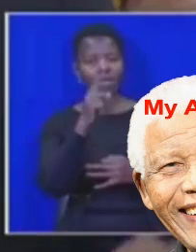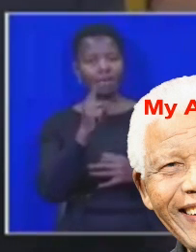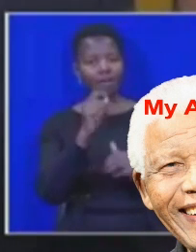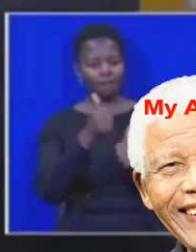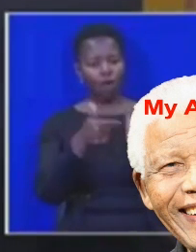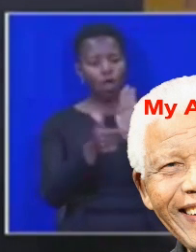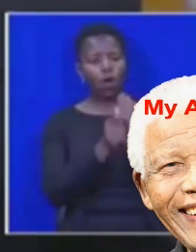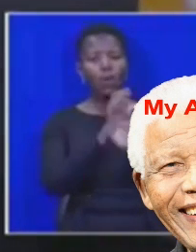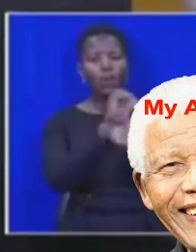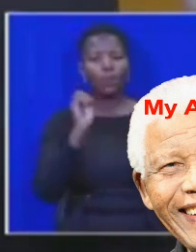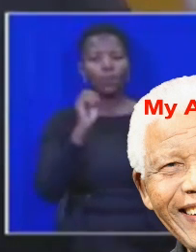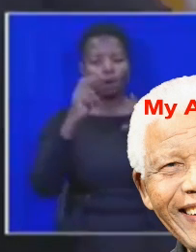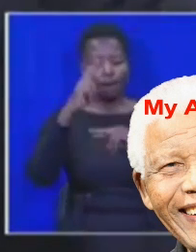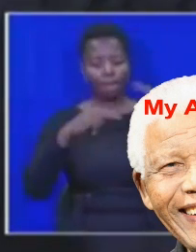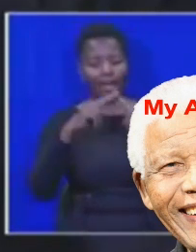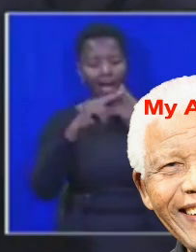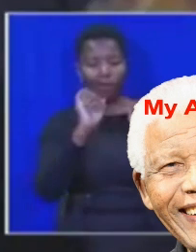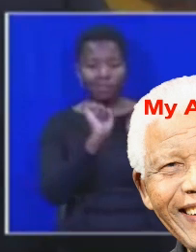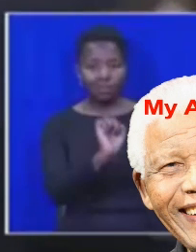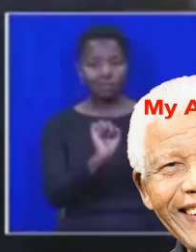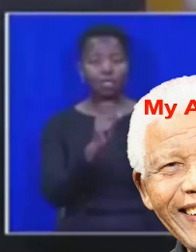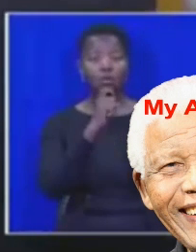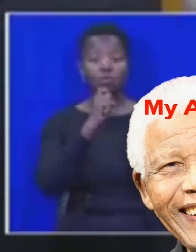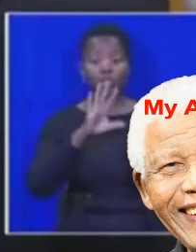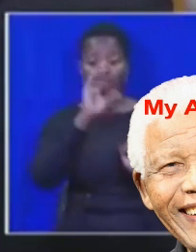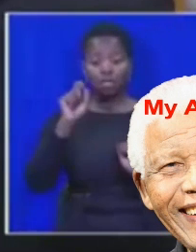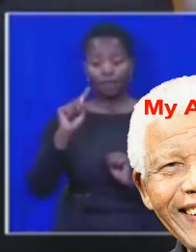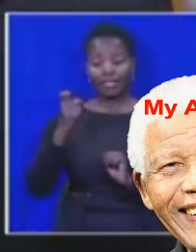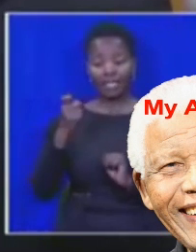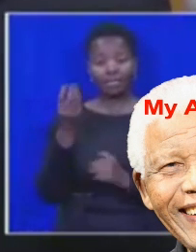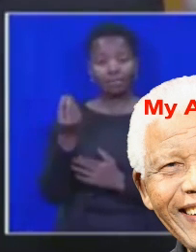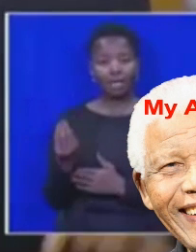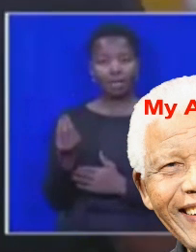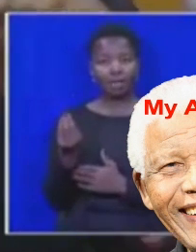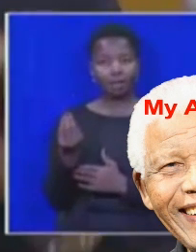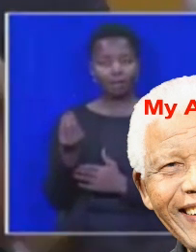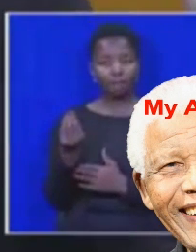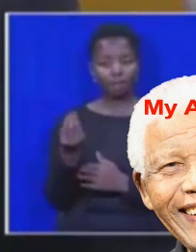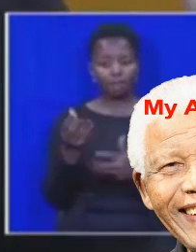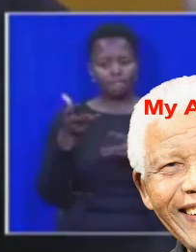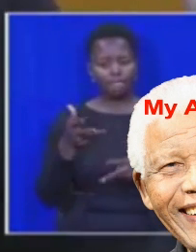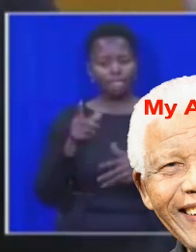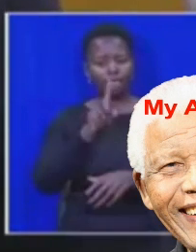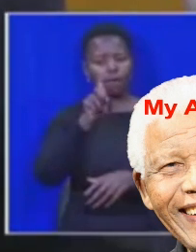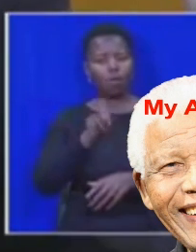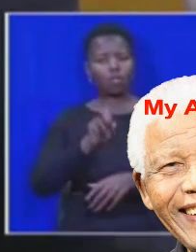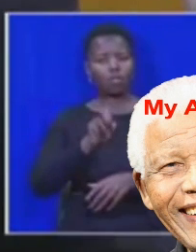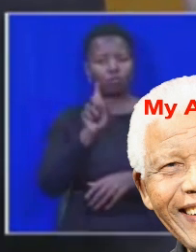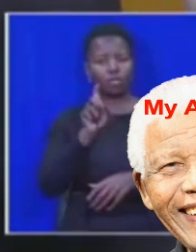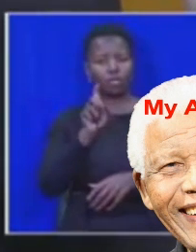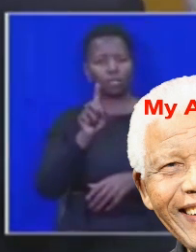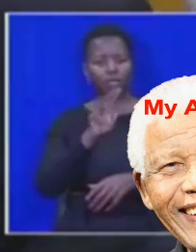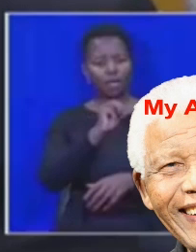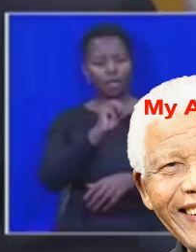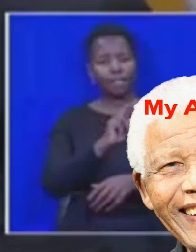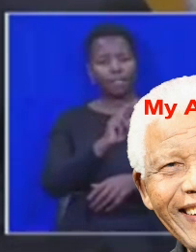the upgrades in your private house using South Africa's taxpayers' money. My question, Mr. Zuma,